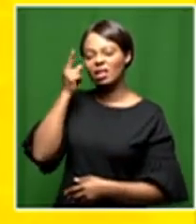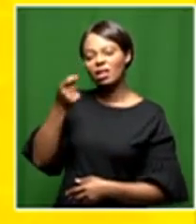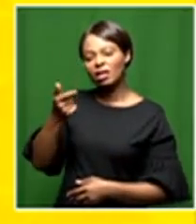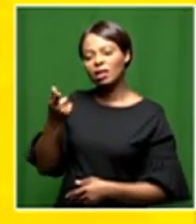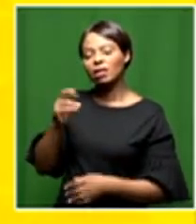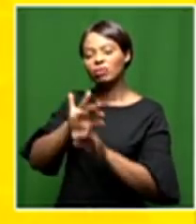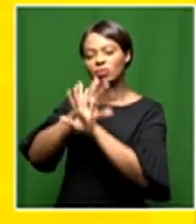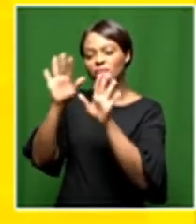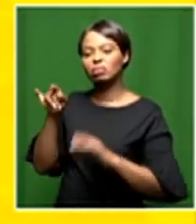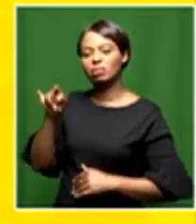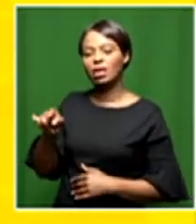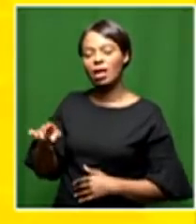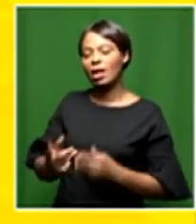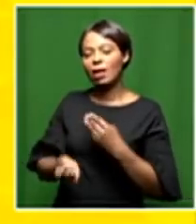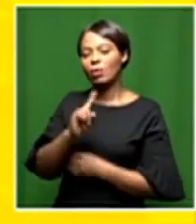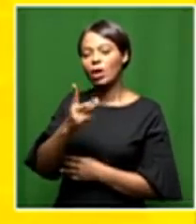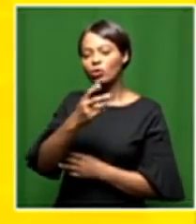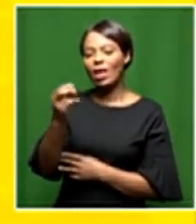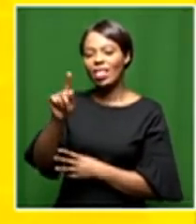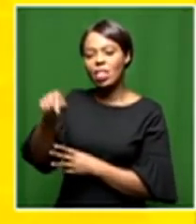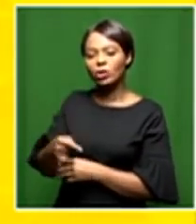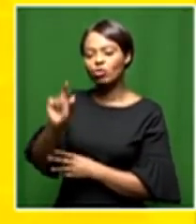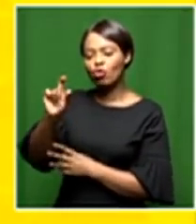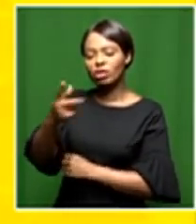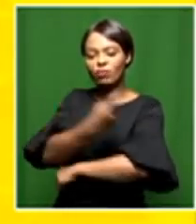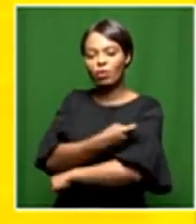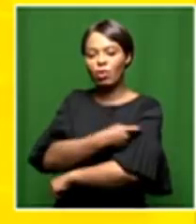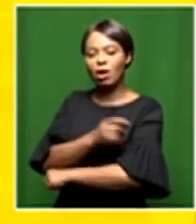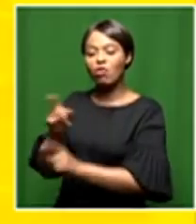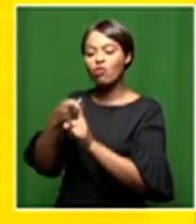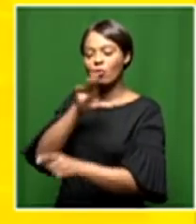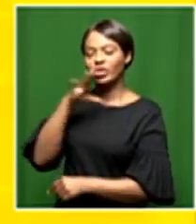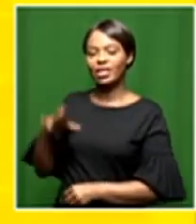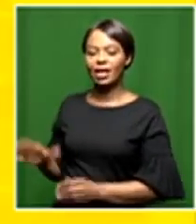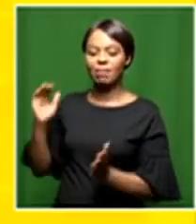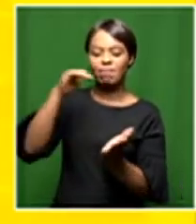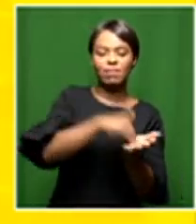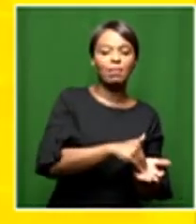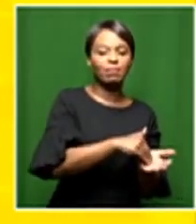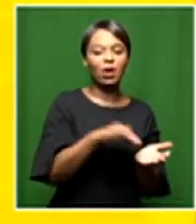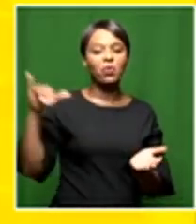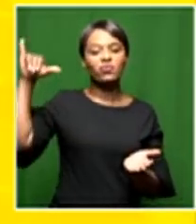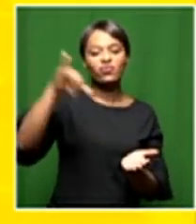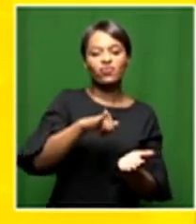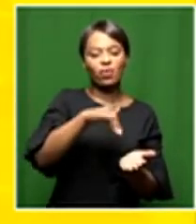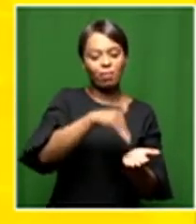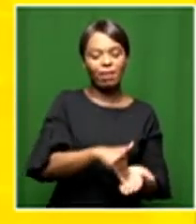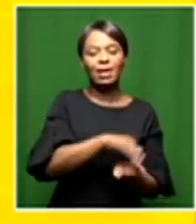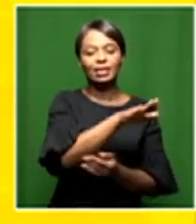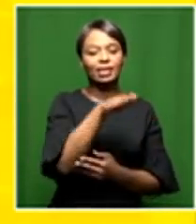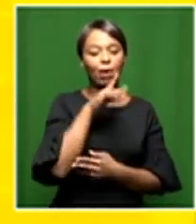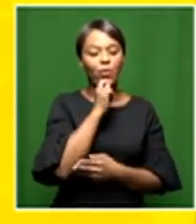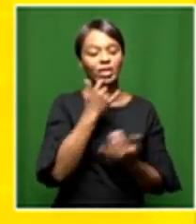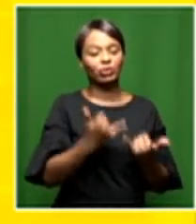happening. 200,000 doses of that vaccine from China arriving in Zimbabwe this morning, and then they